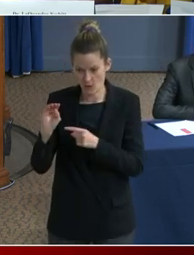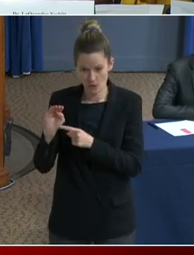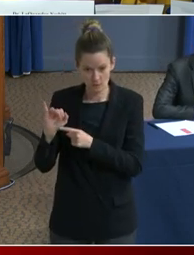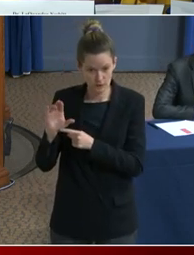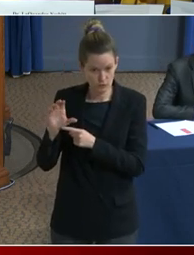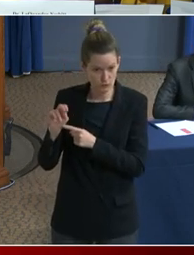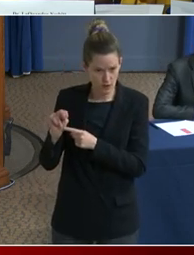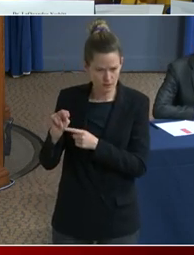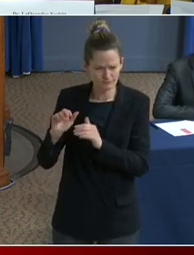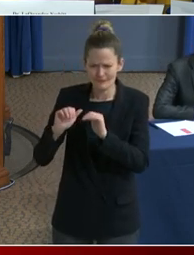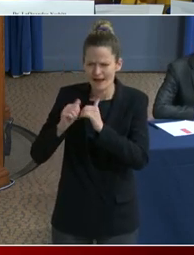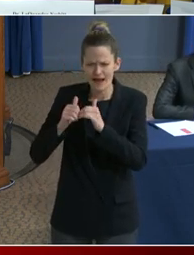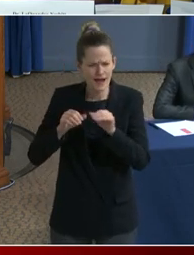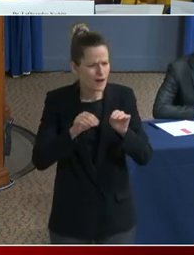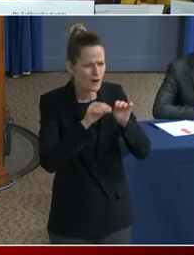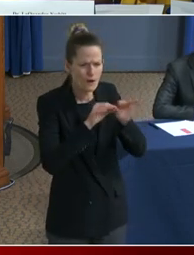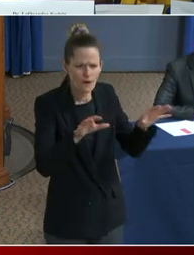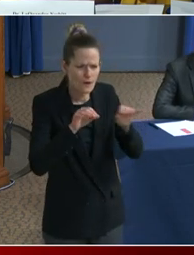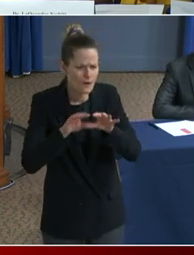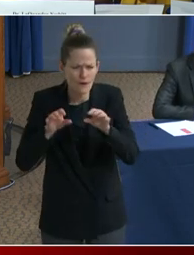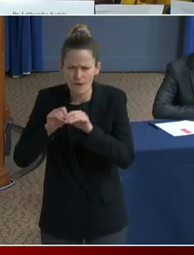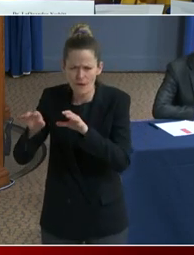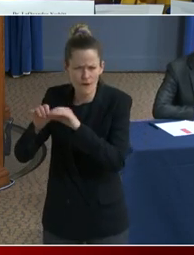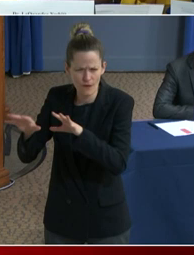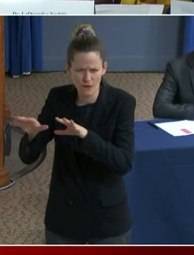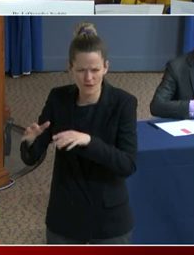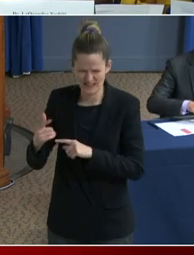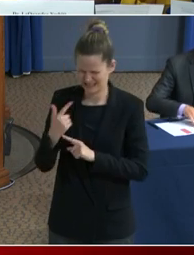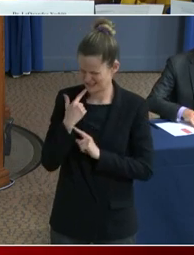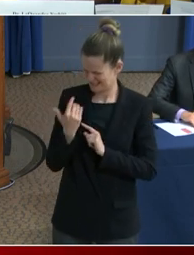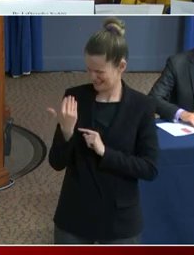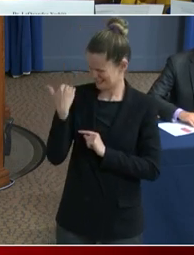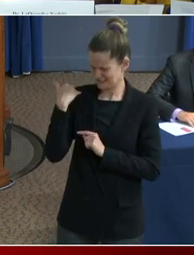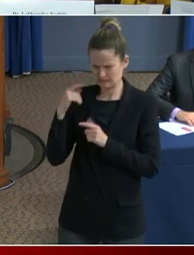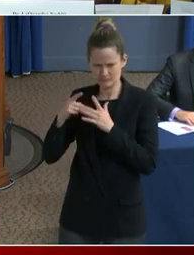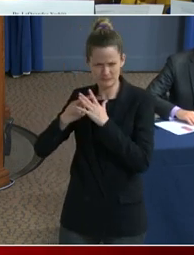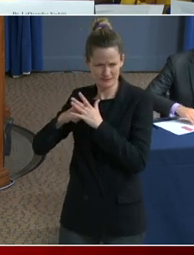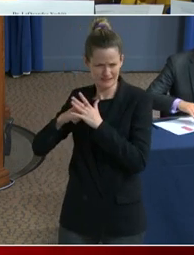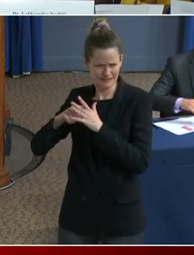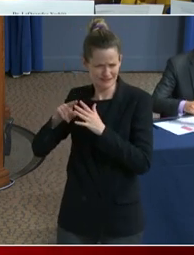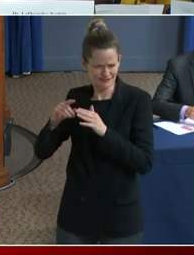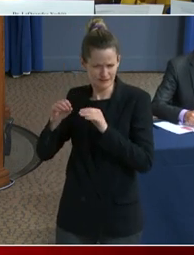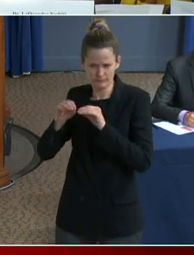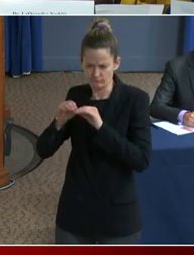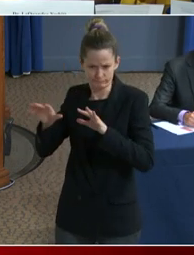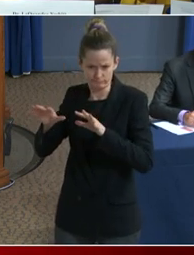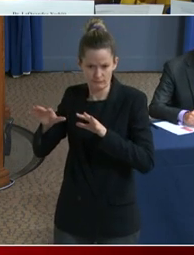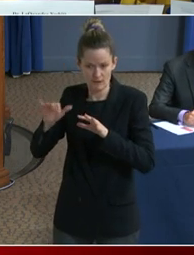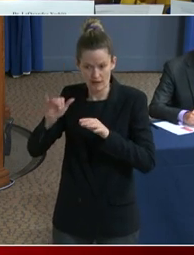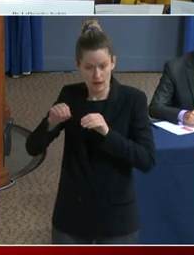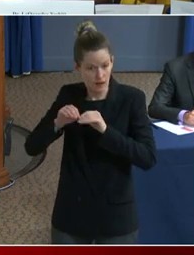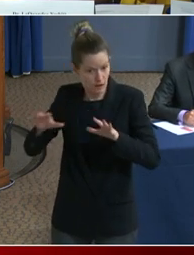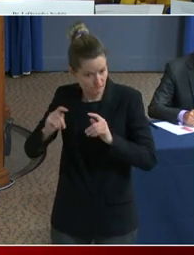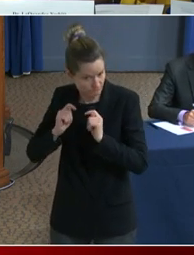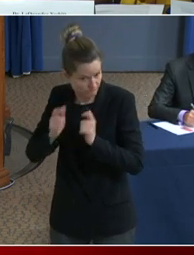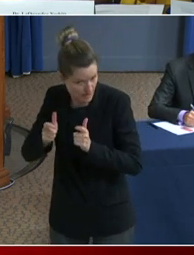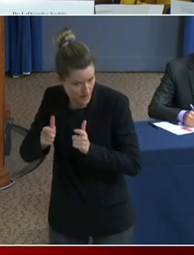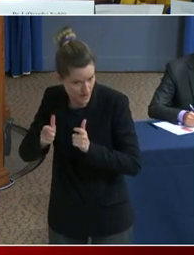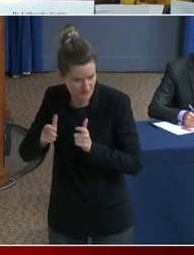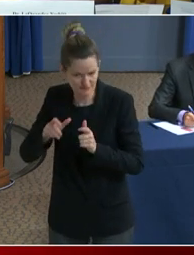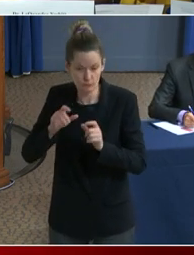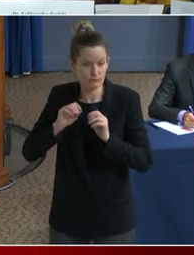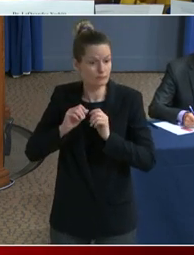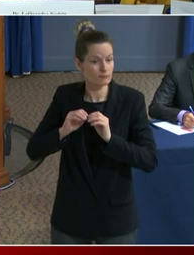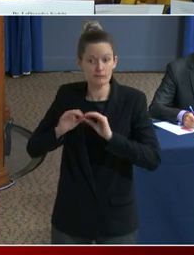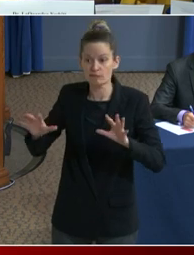variants. Preliminary information suggests that this variant spreads very quickly. In South Africa, where the variant